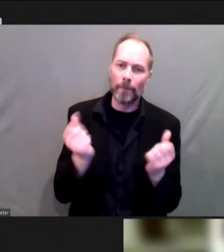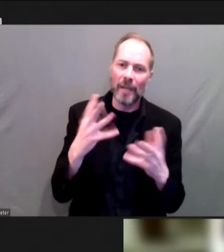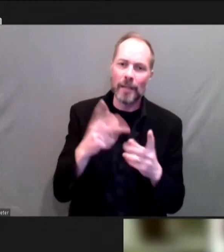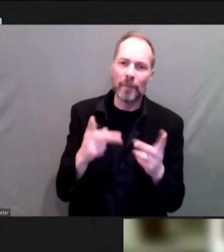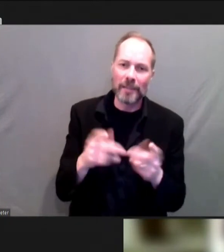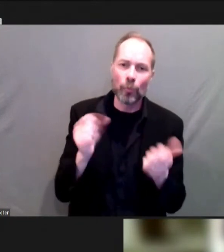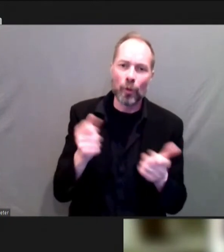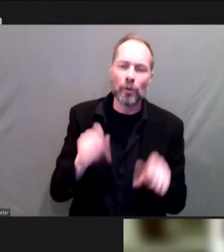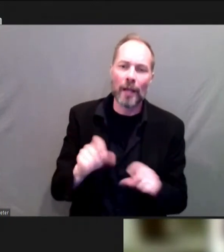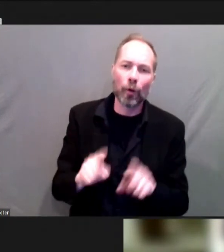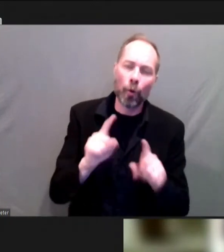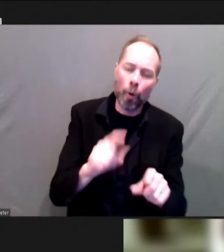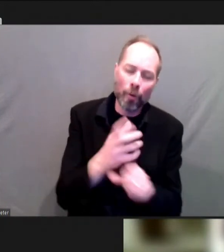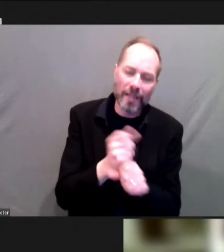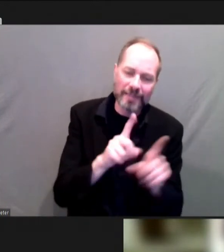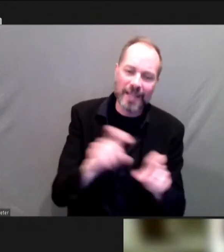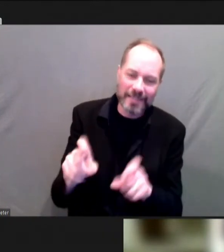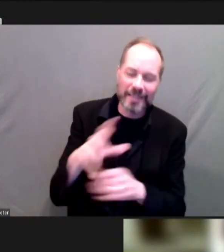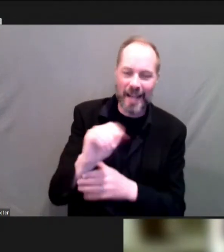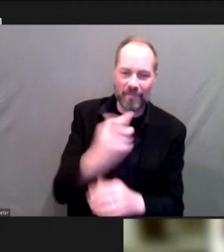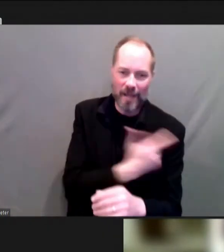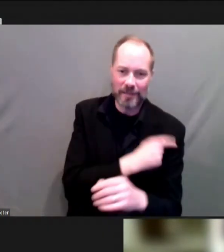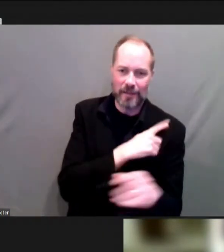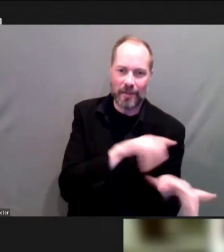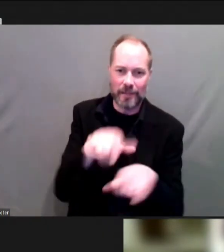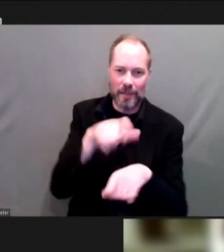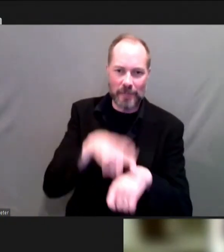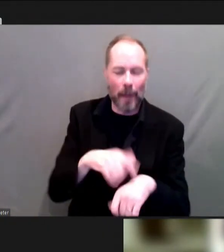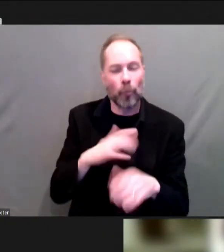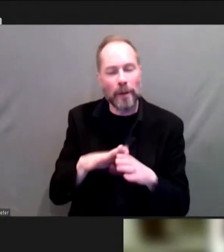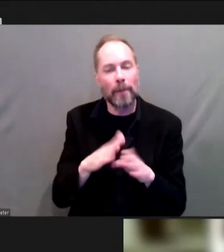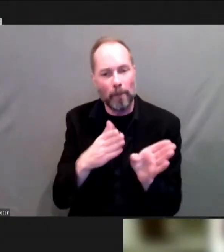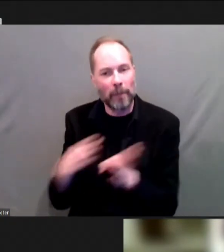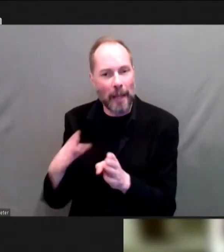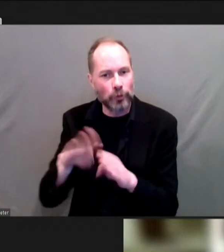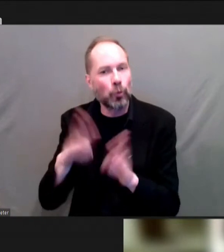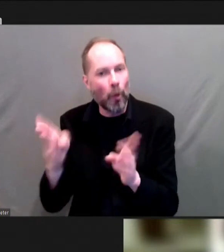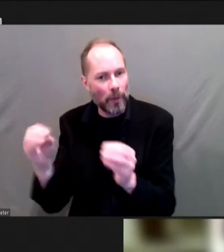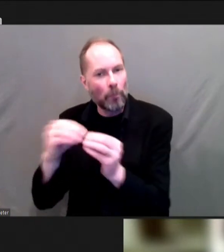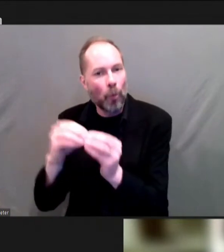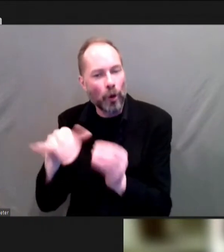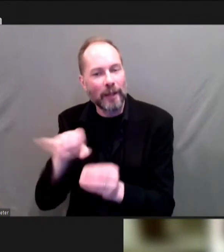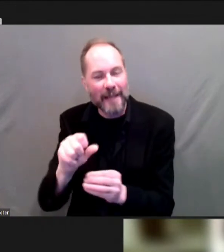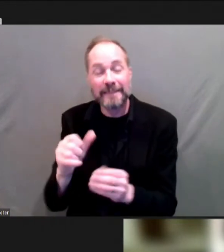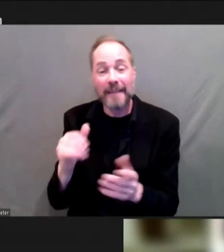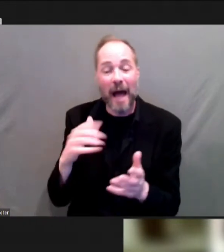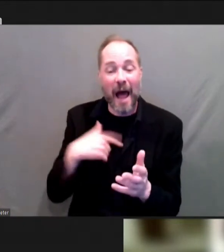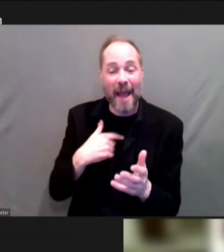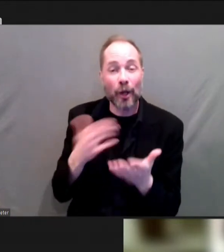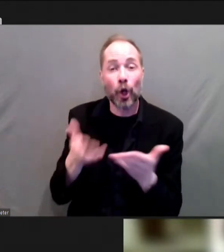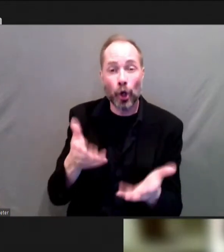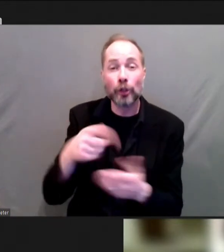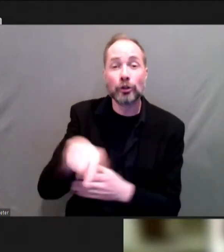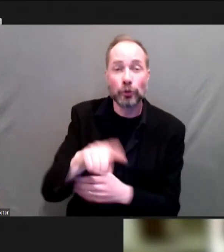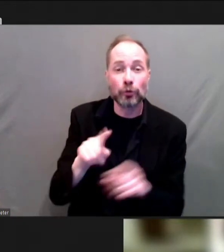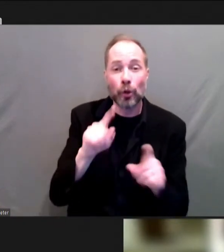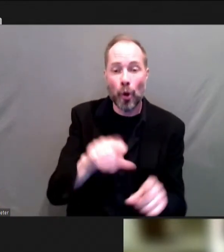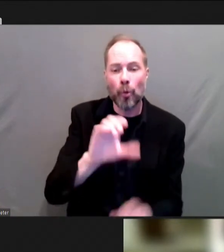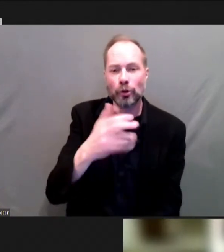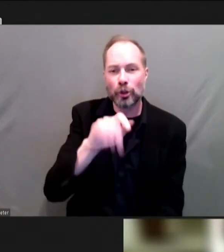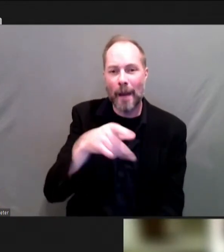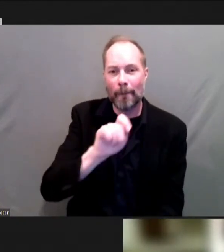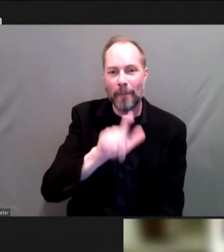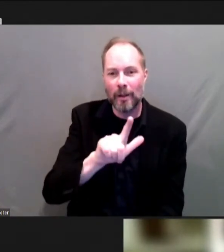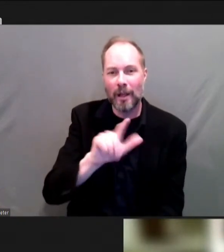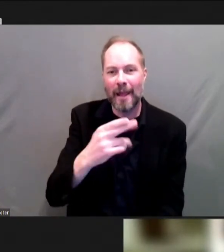tested at the same site. We are planning on opening more. I encourage folks who want testing to go to Chapel Hills Mall, 1710 Briargate. It's